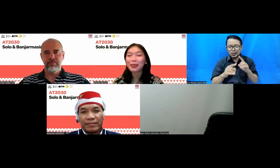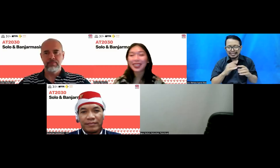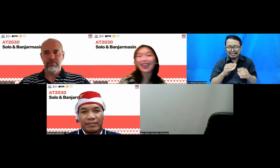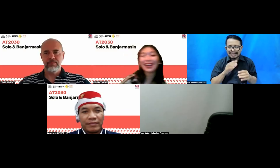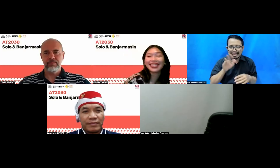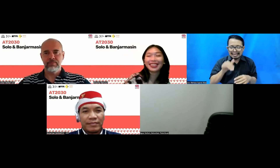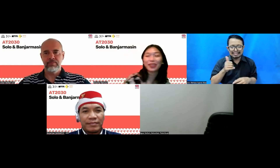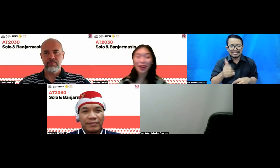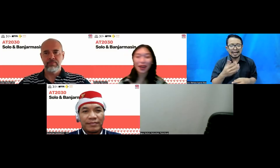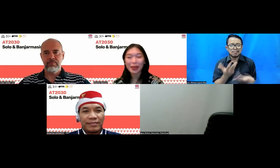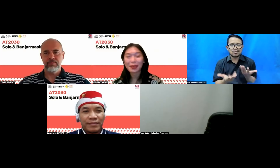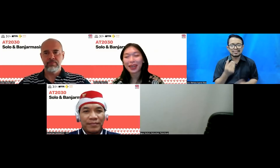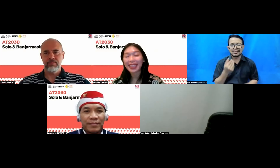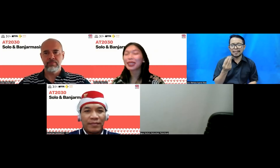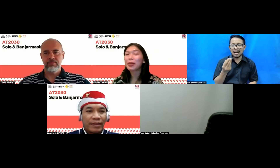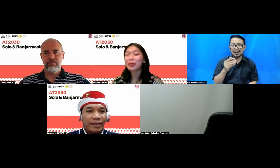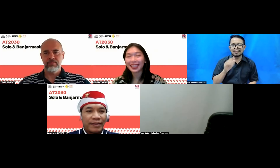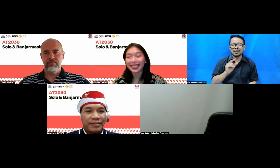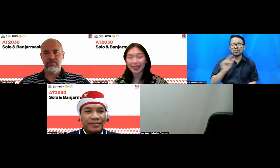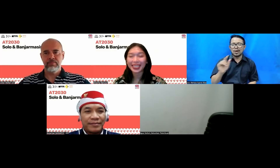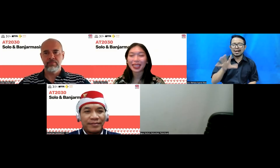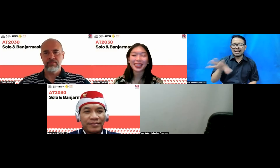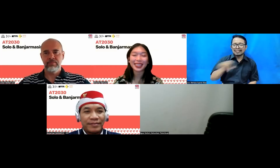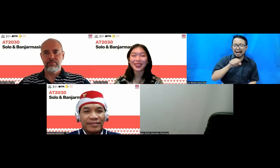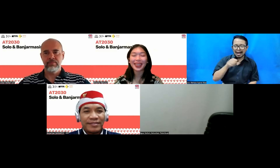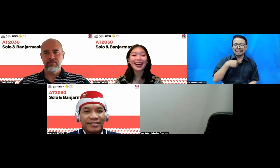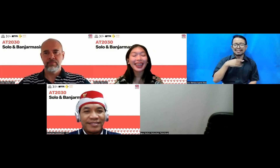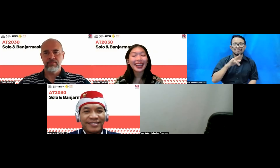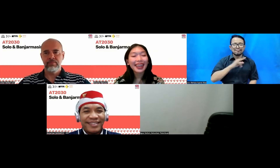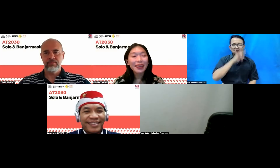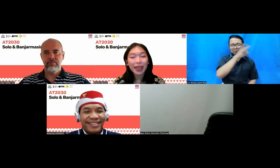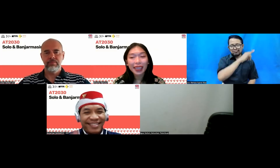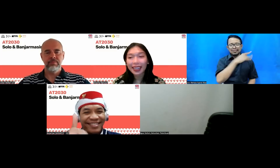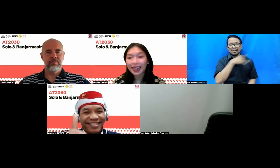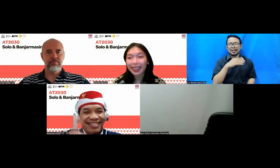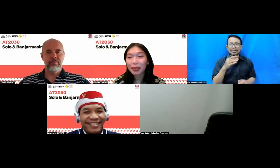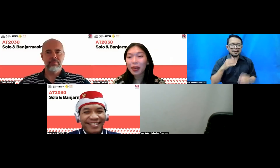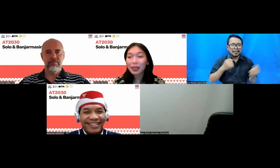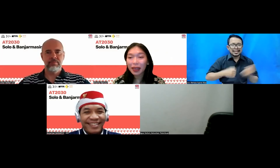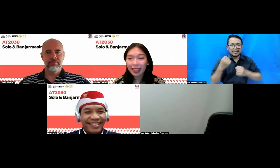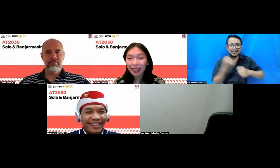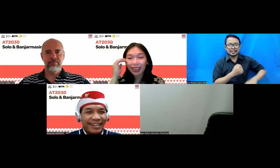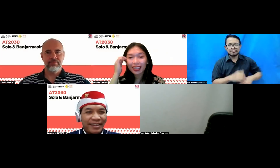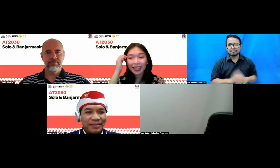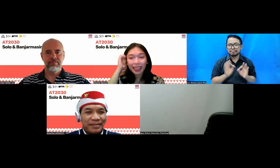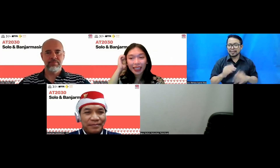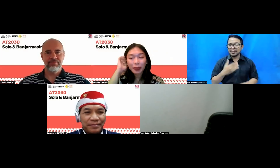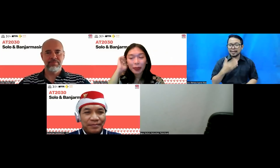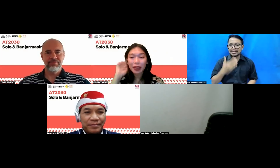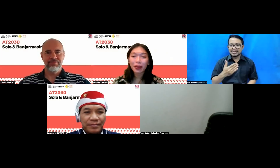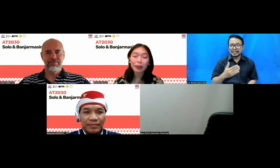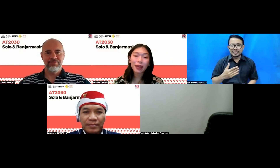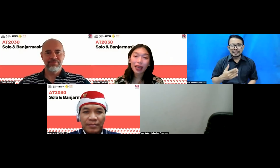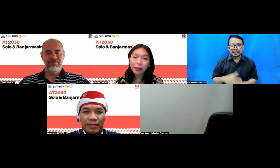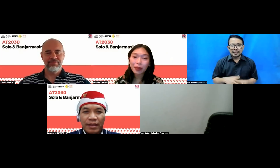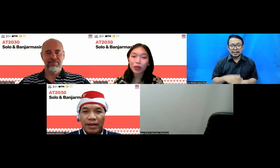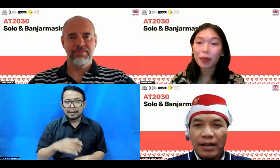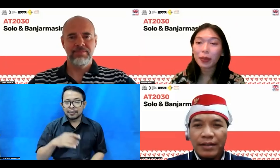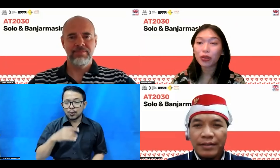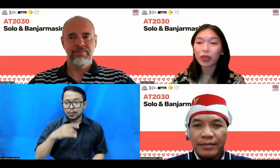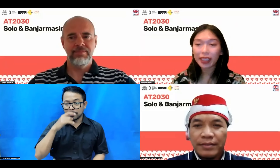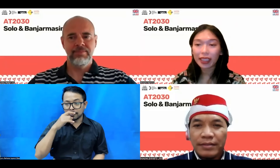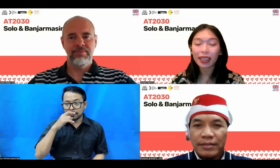further. So perhaps another time we could invite Pak Maman to come and visit Banjarmasin. So thank you very much